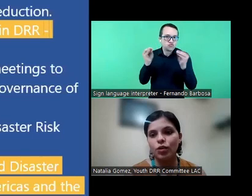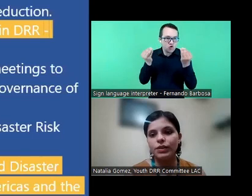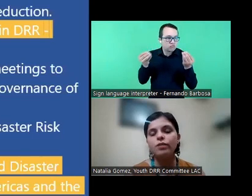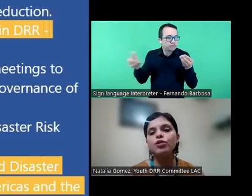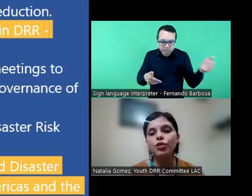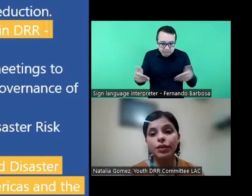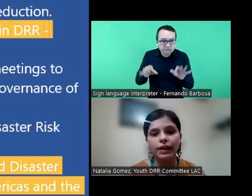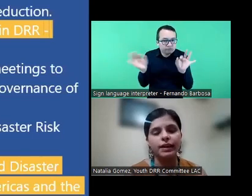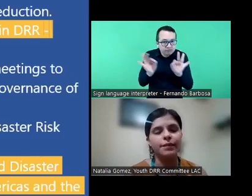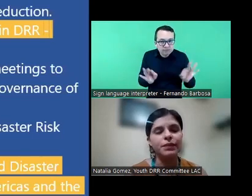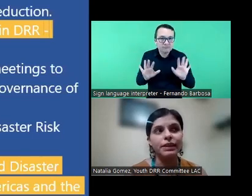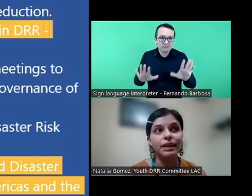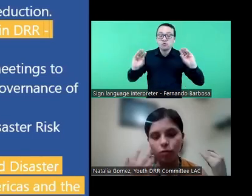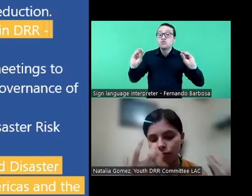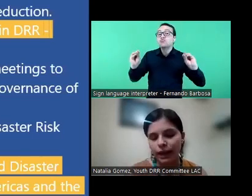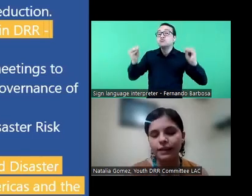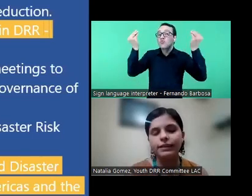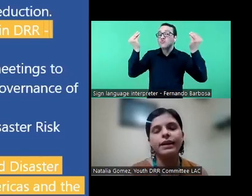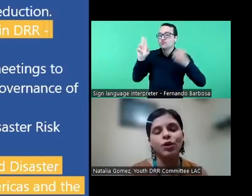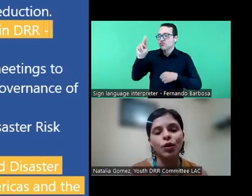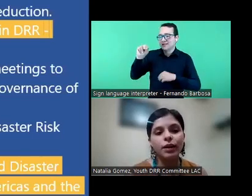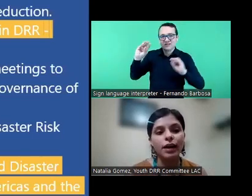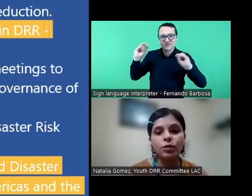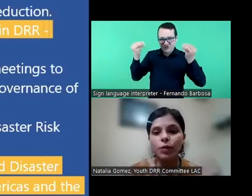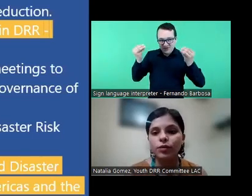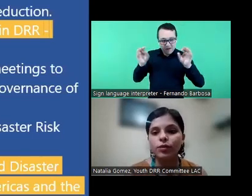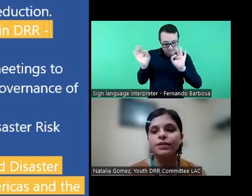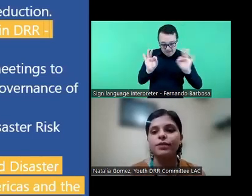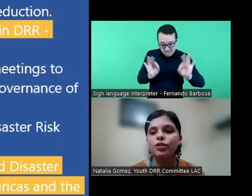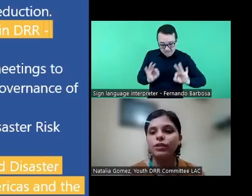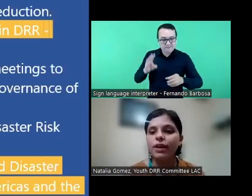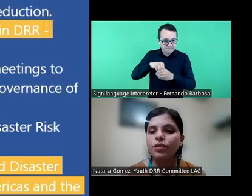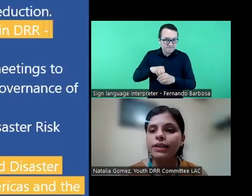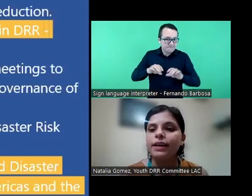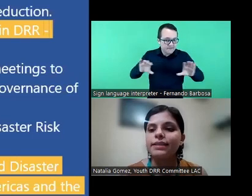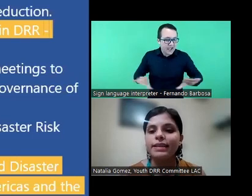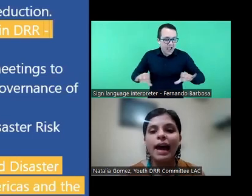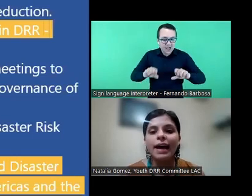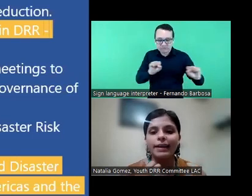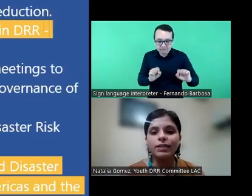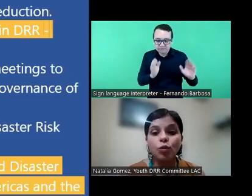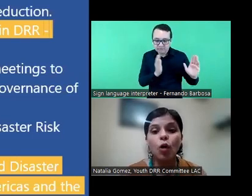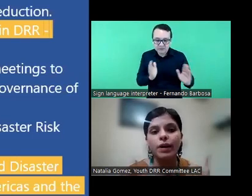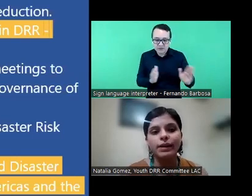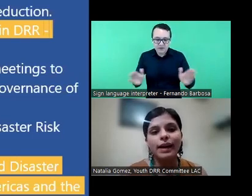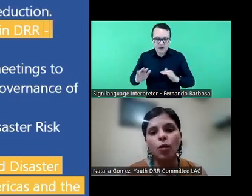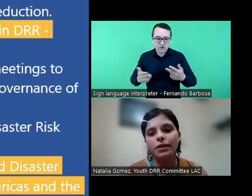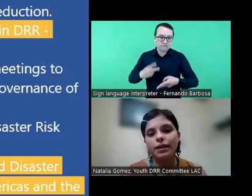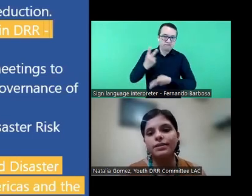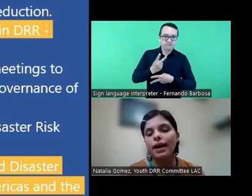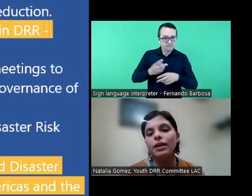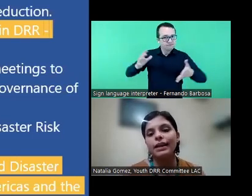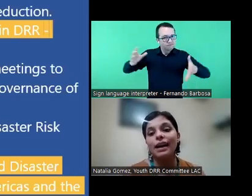young people for the preparation of a youth action plan and the disaster